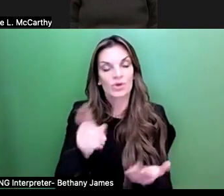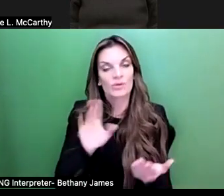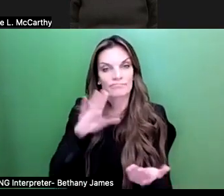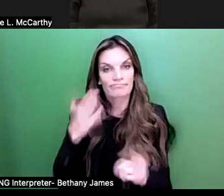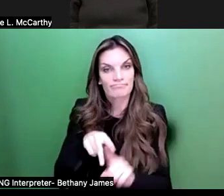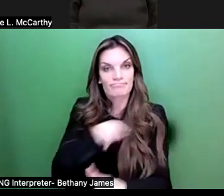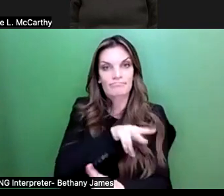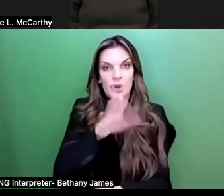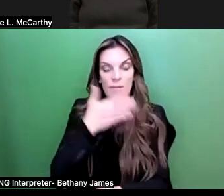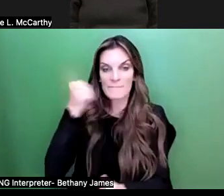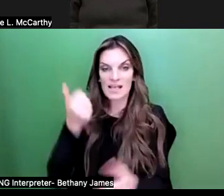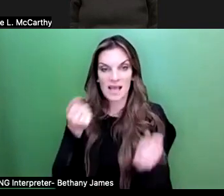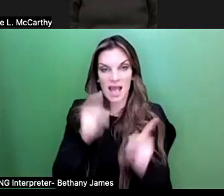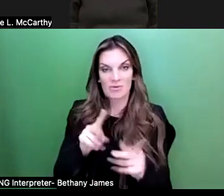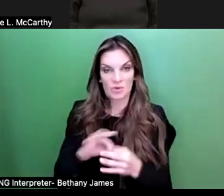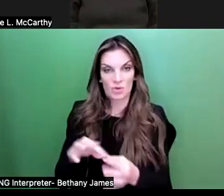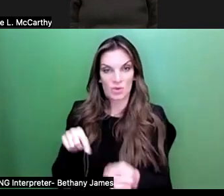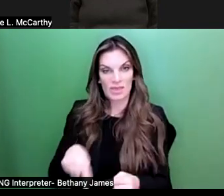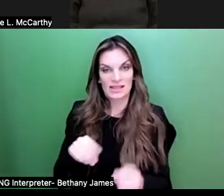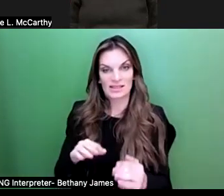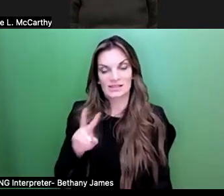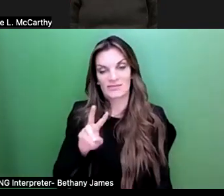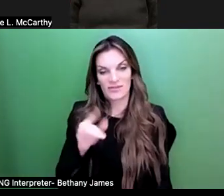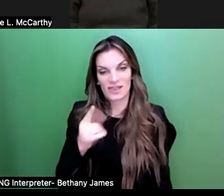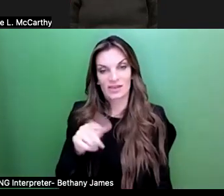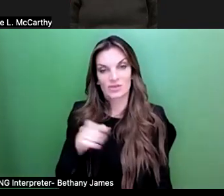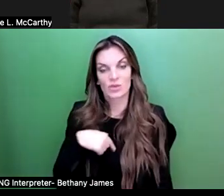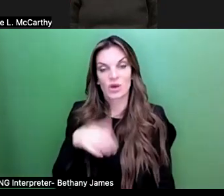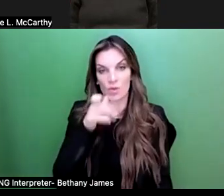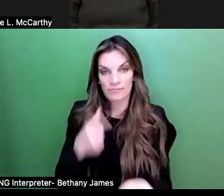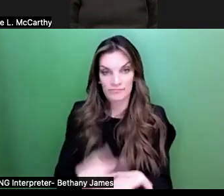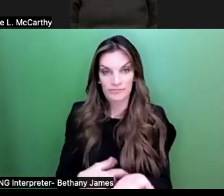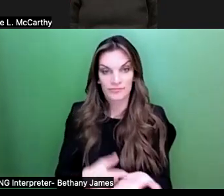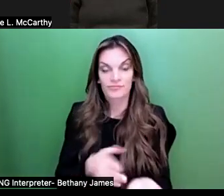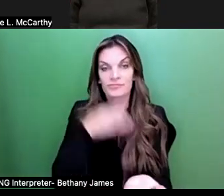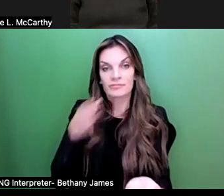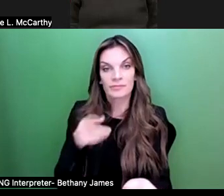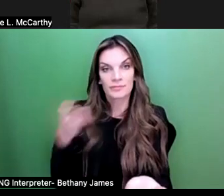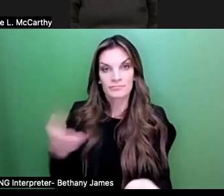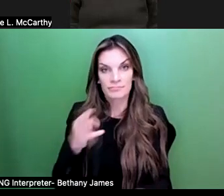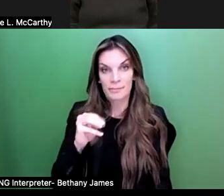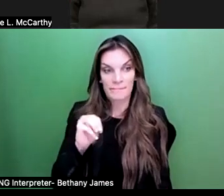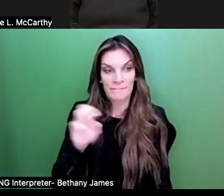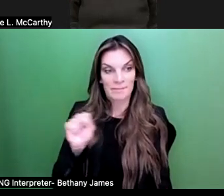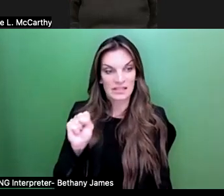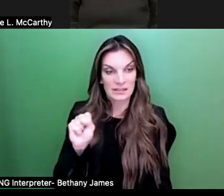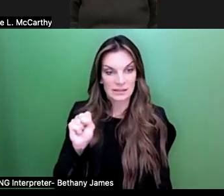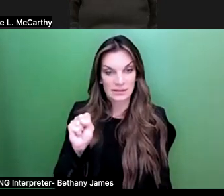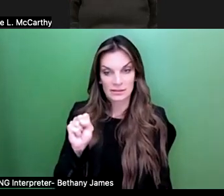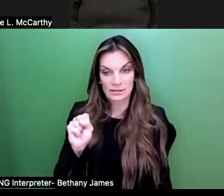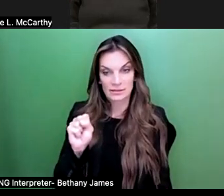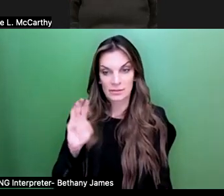greatest opportunities for the village? And on this question, we're going to start with Ms. McCarthy.